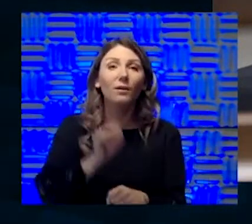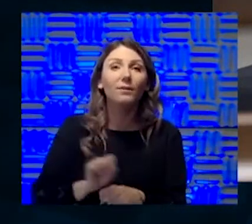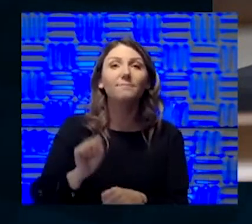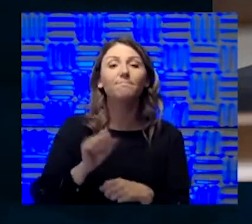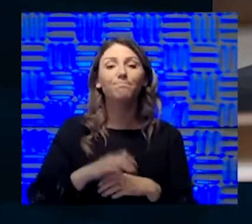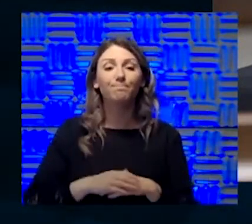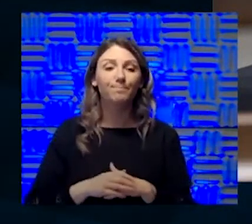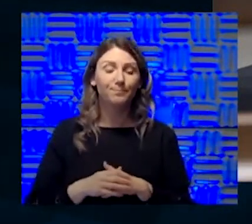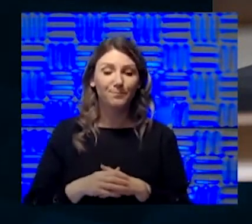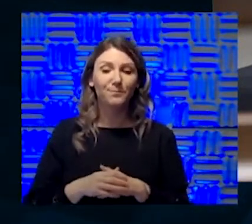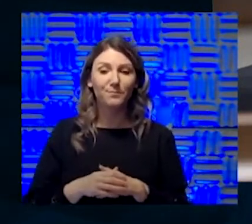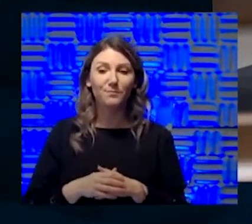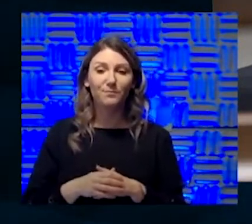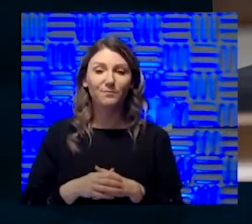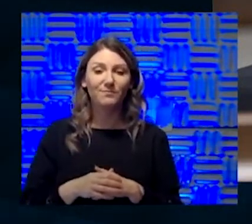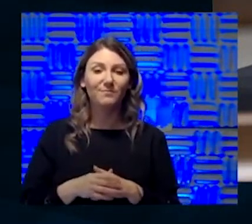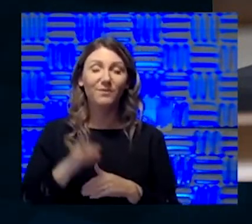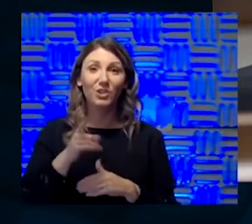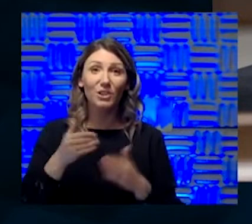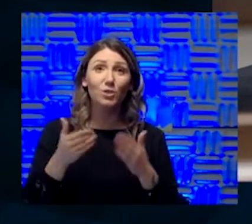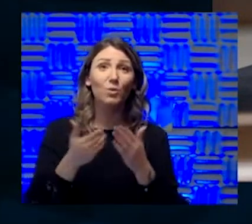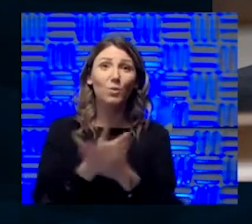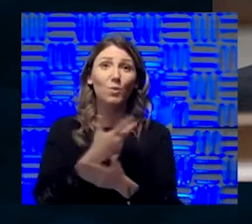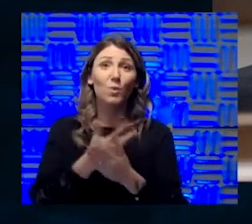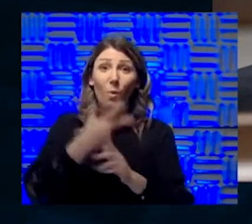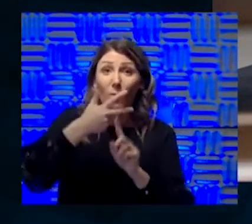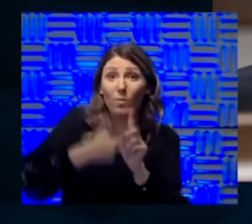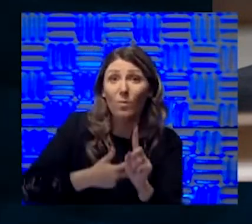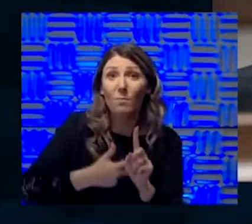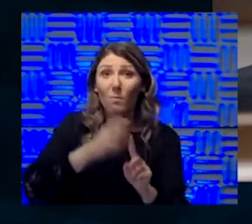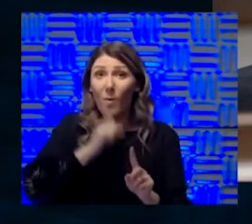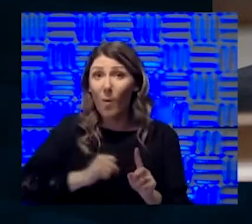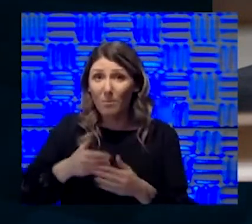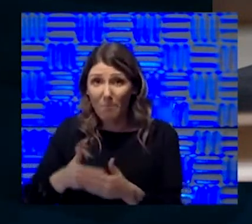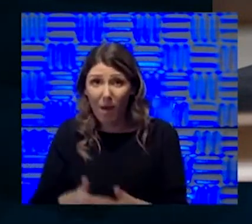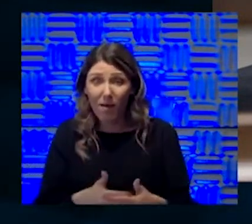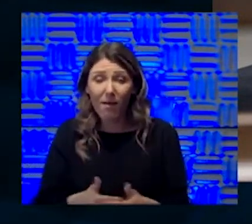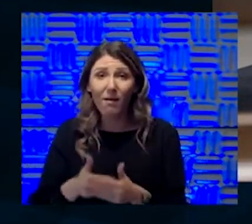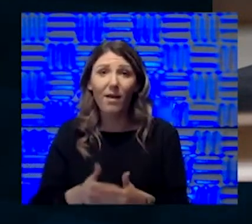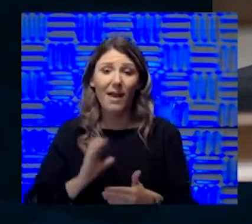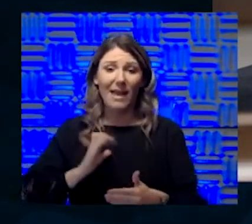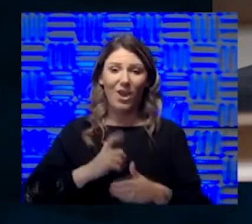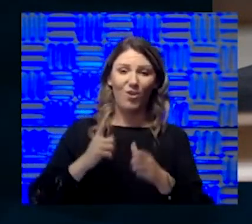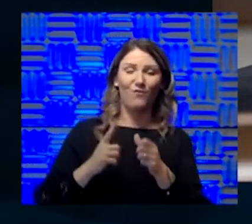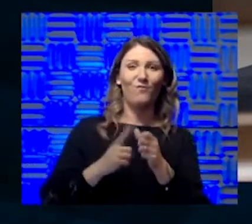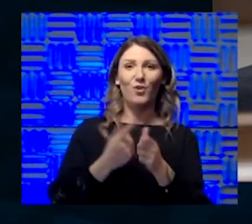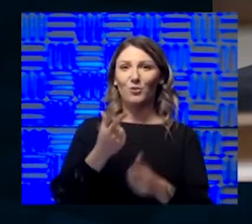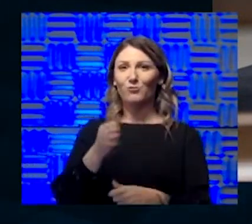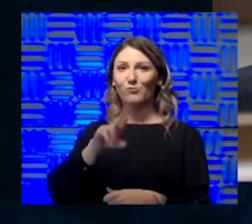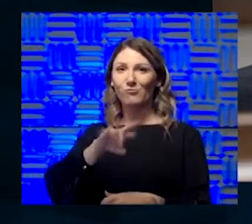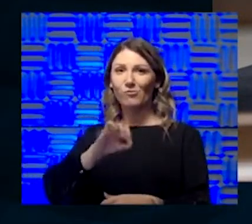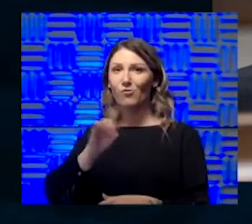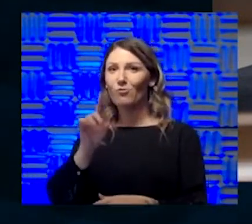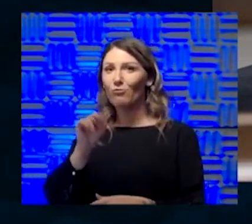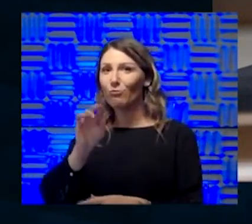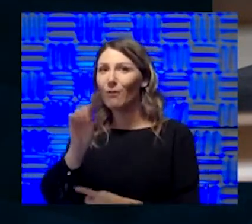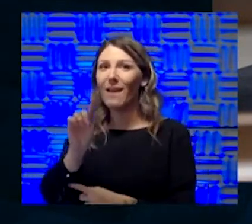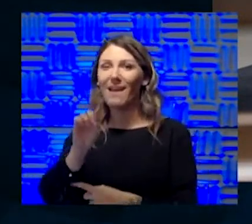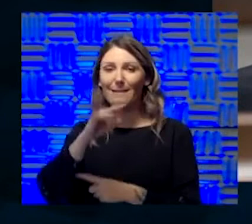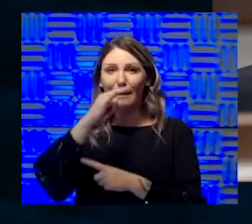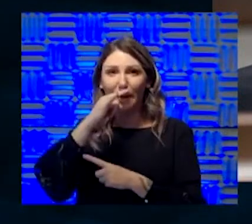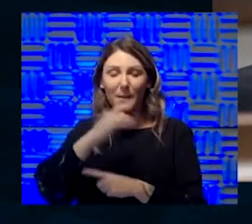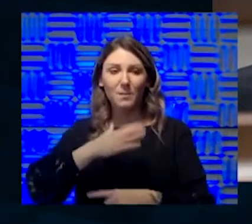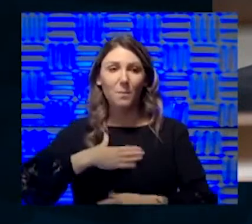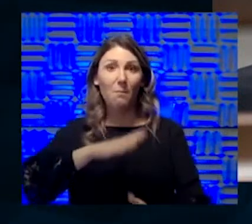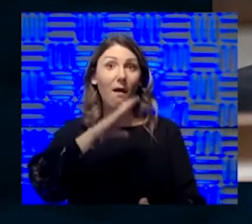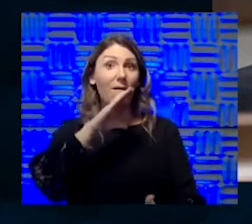and she has a new 3-month-old and our first grandchild, and so my wife has become the daycare